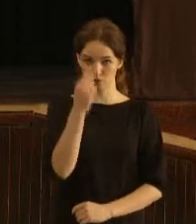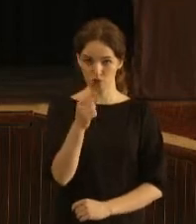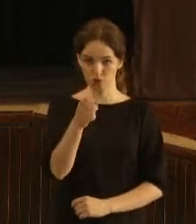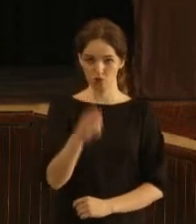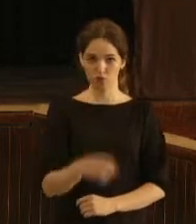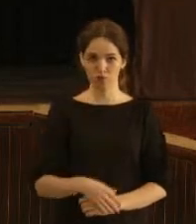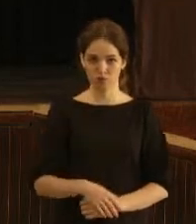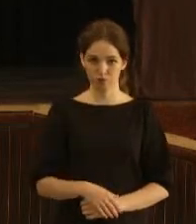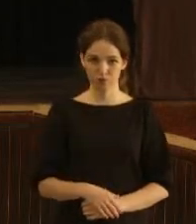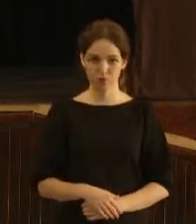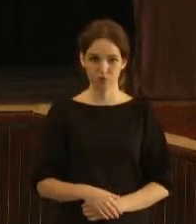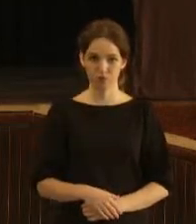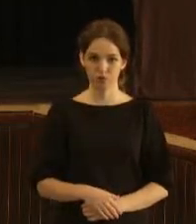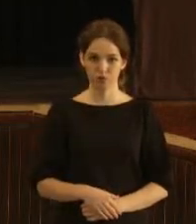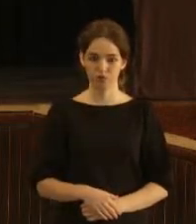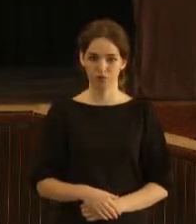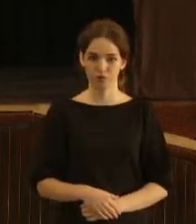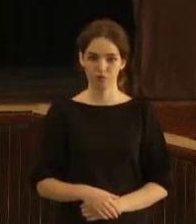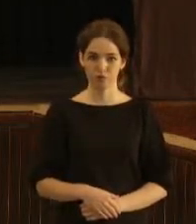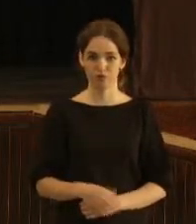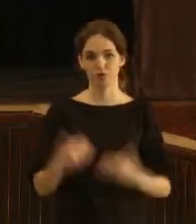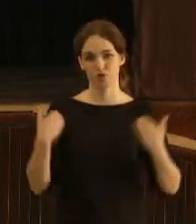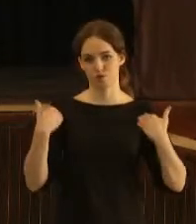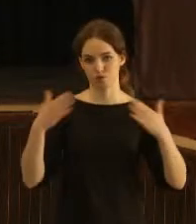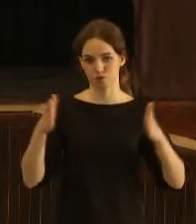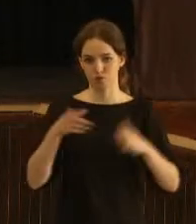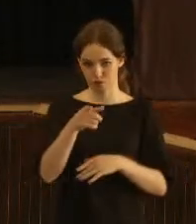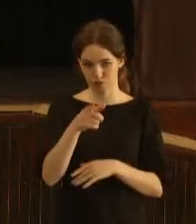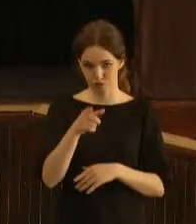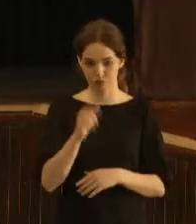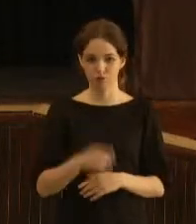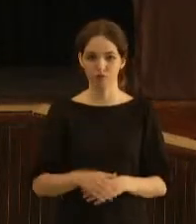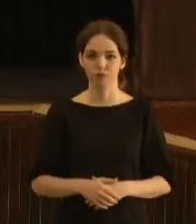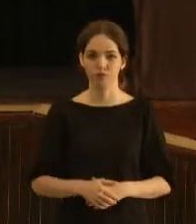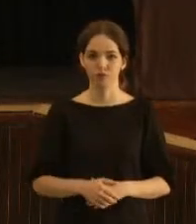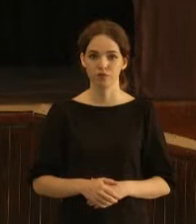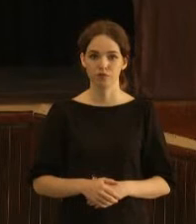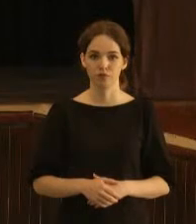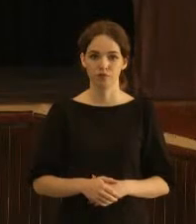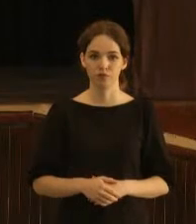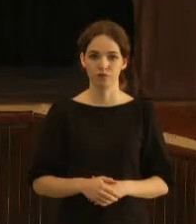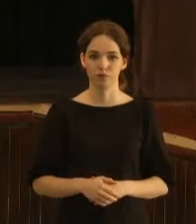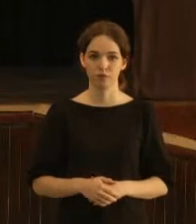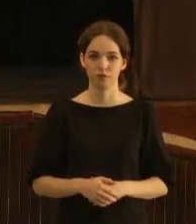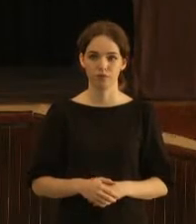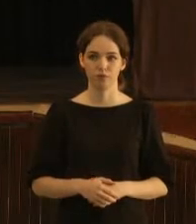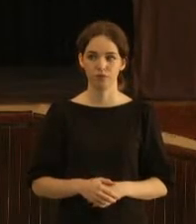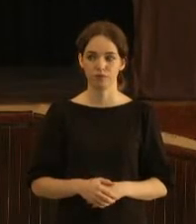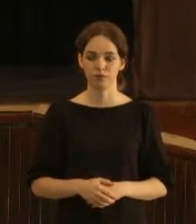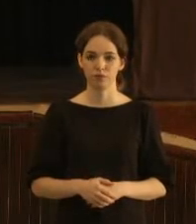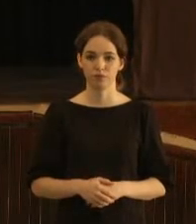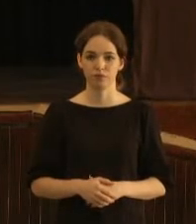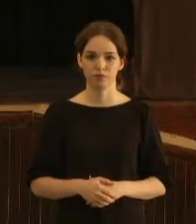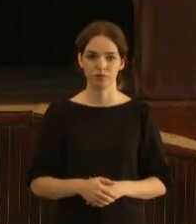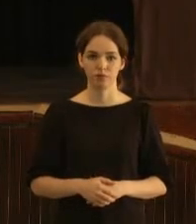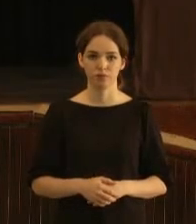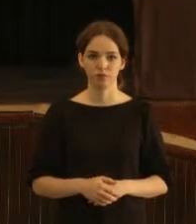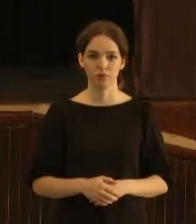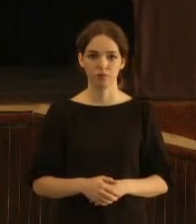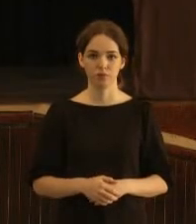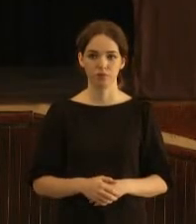the ice, and you will be fortunate because sakunika ithuba eli enough to say something.